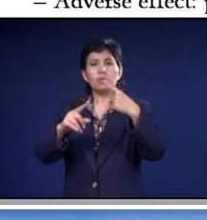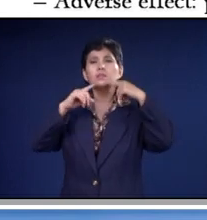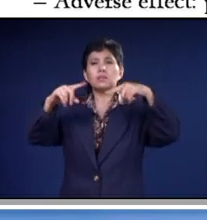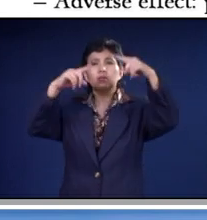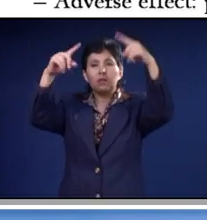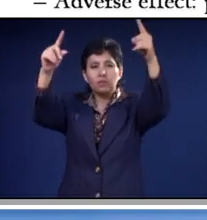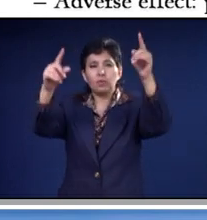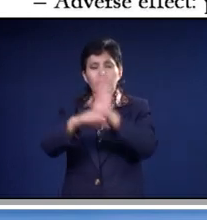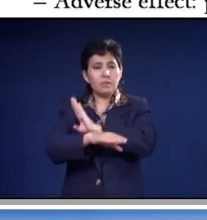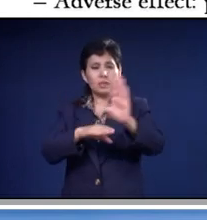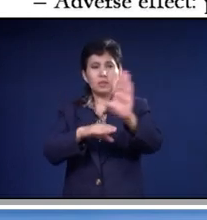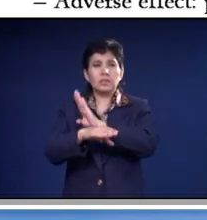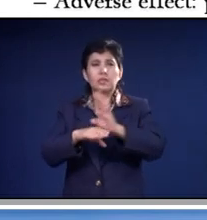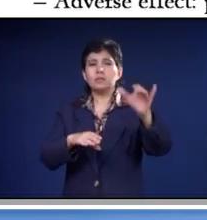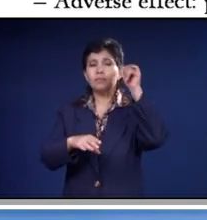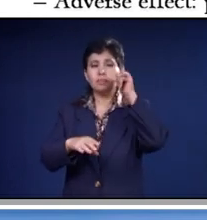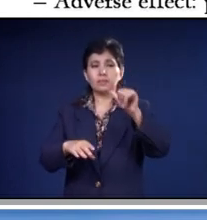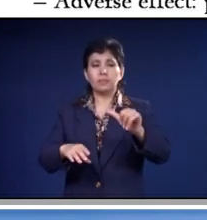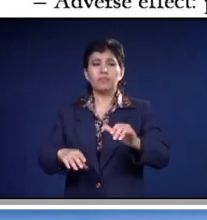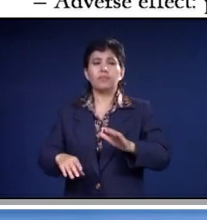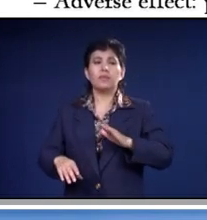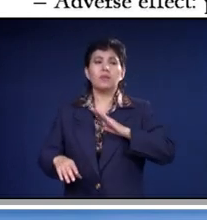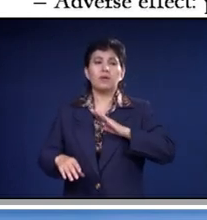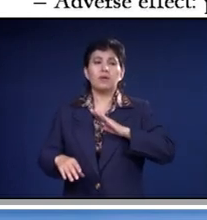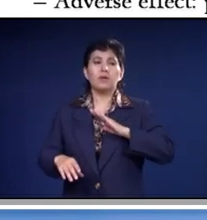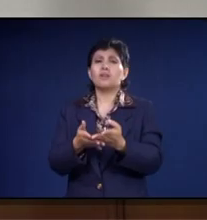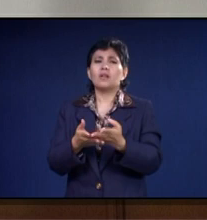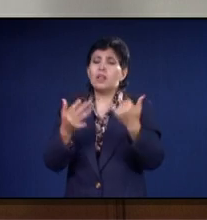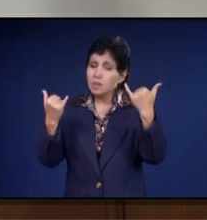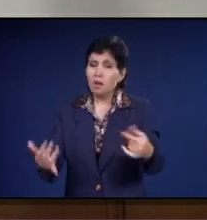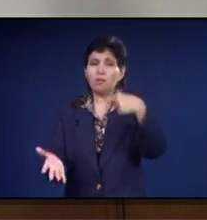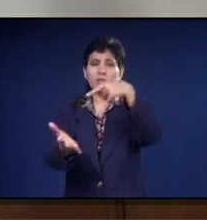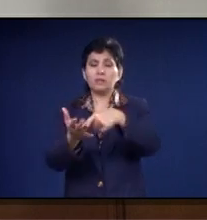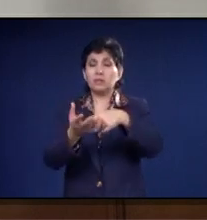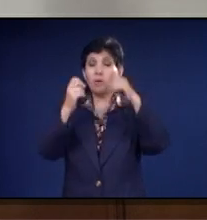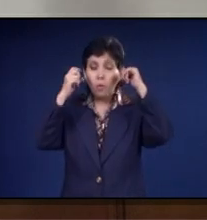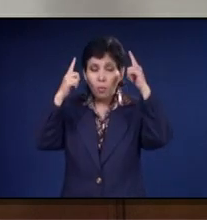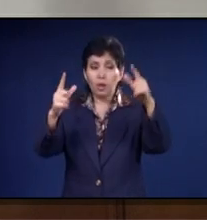businessman, and he was brought up by his father since